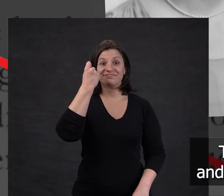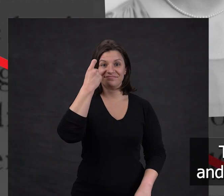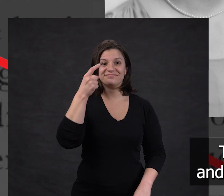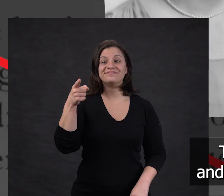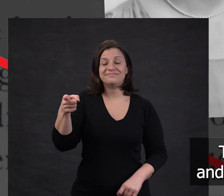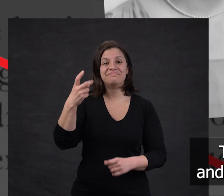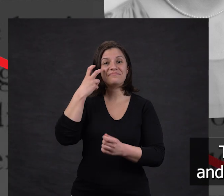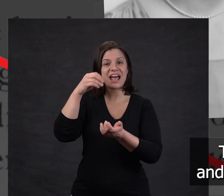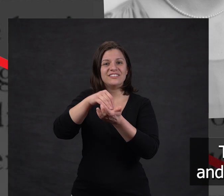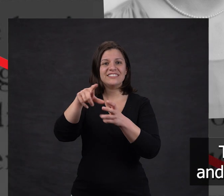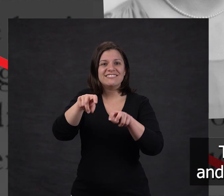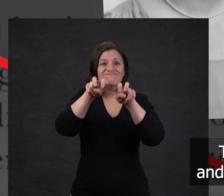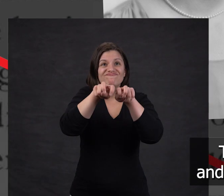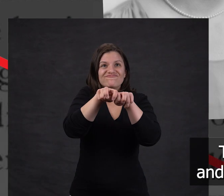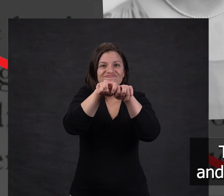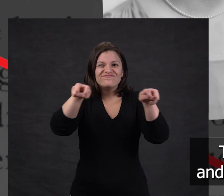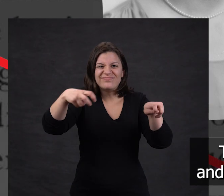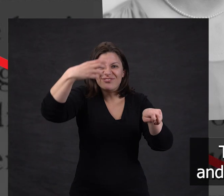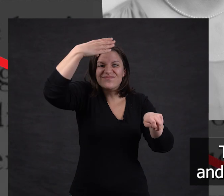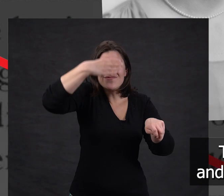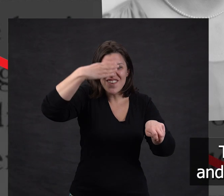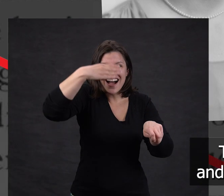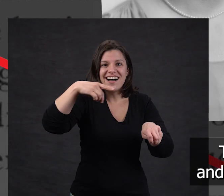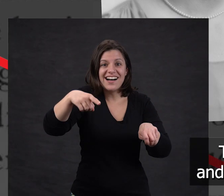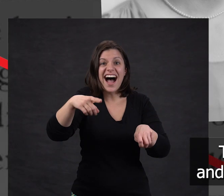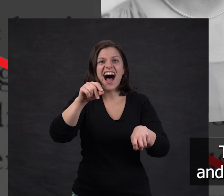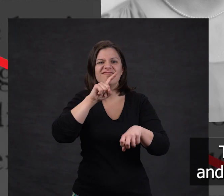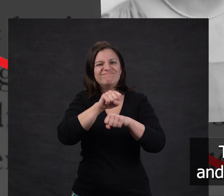in the front rows and shook her hand afterwards.